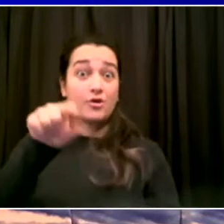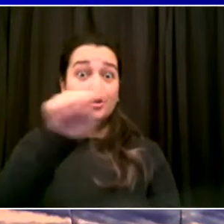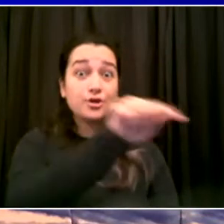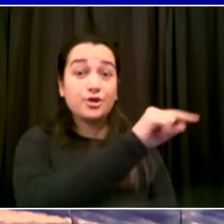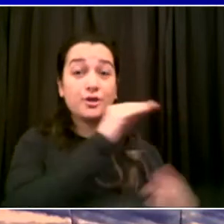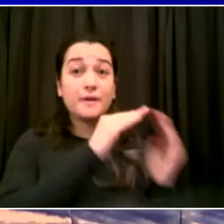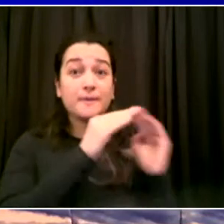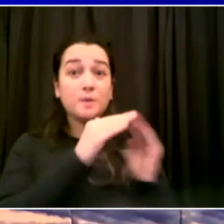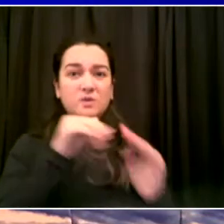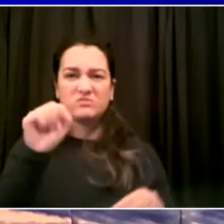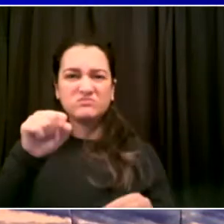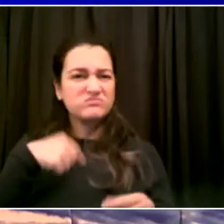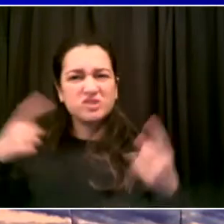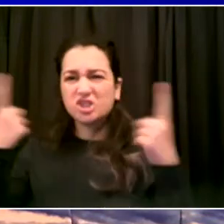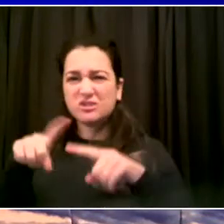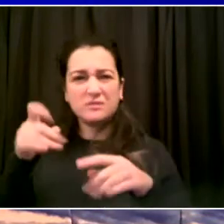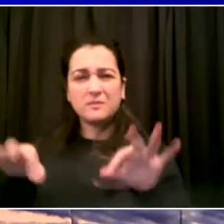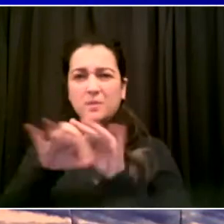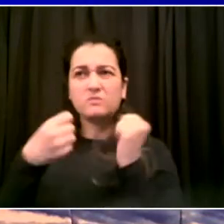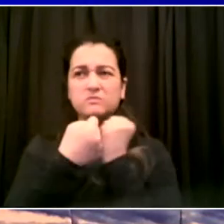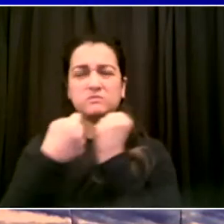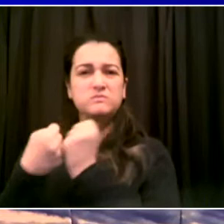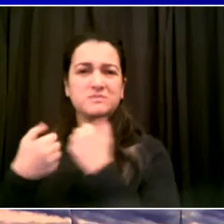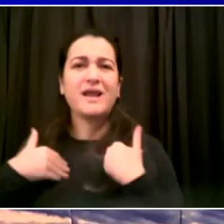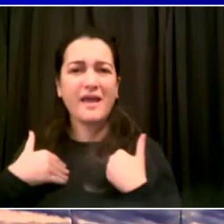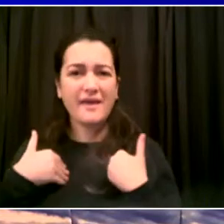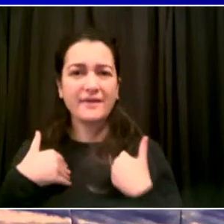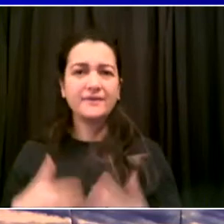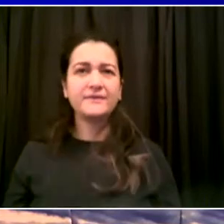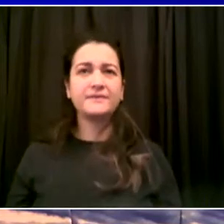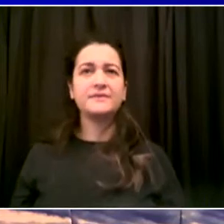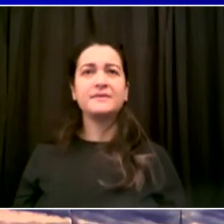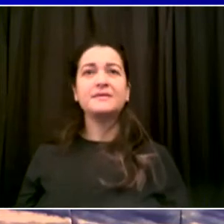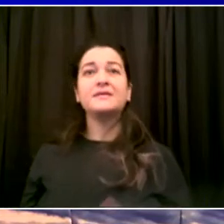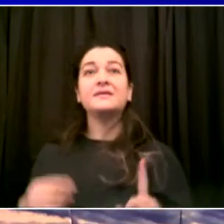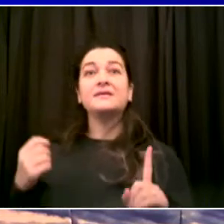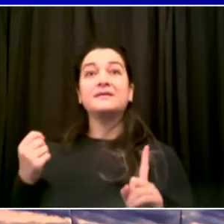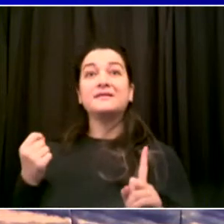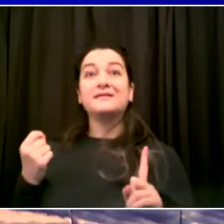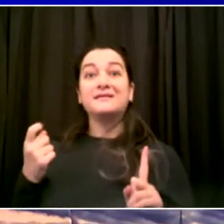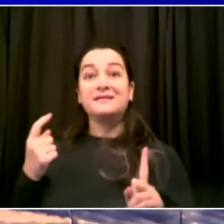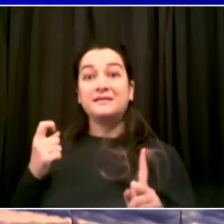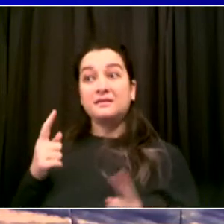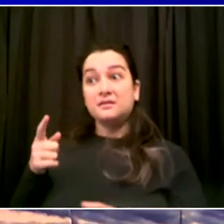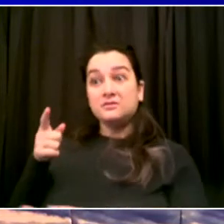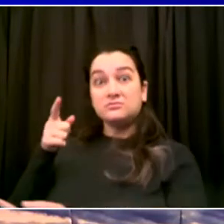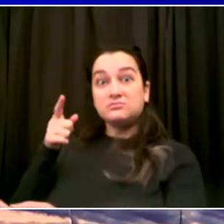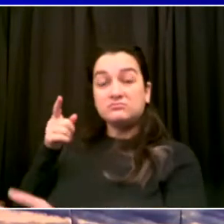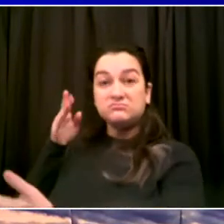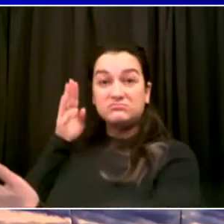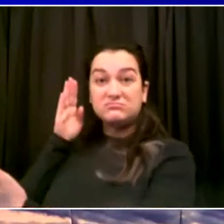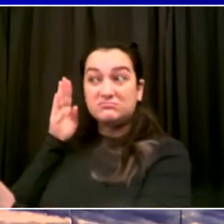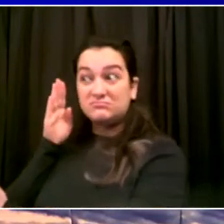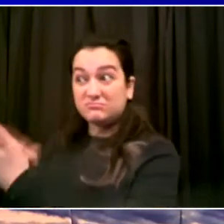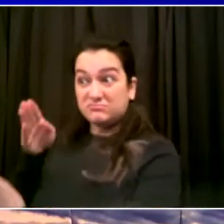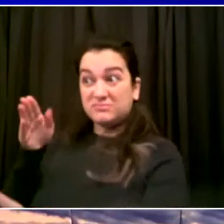this so many times in history. And there's that famous, extraordinarily poignant